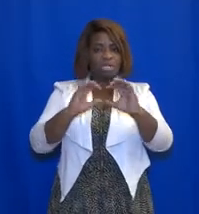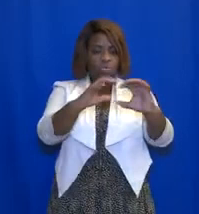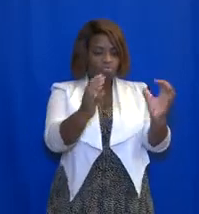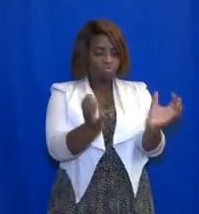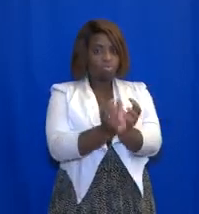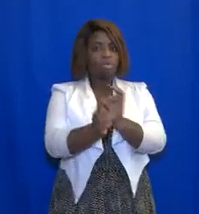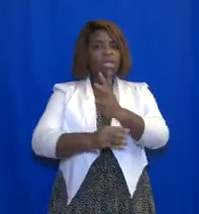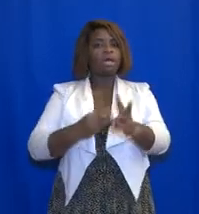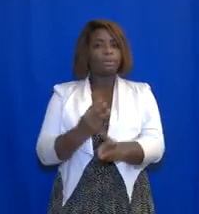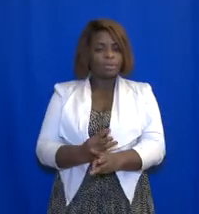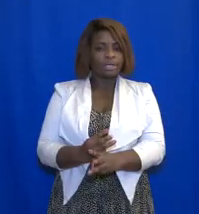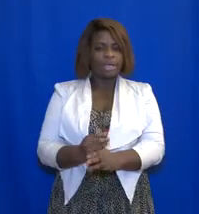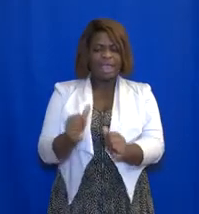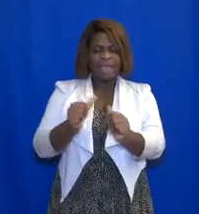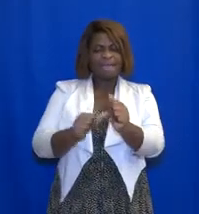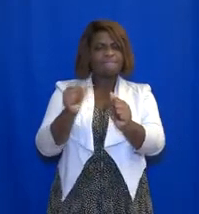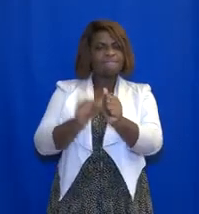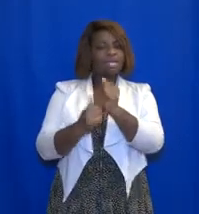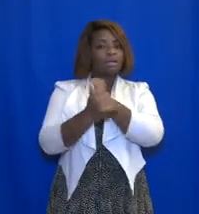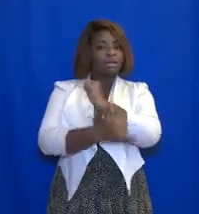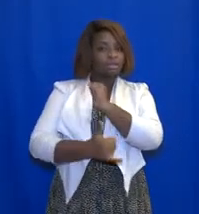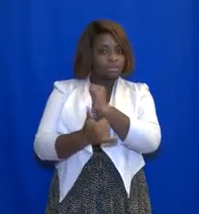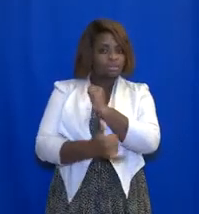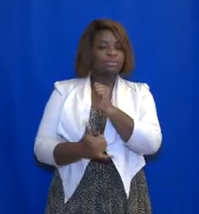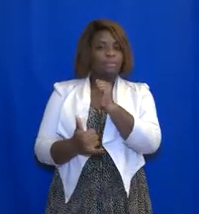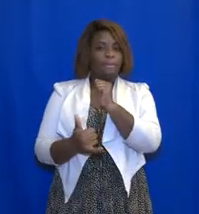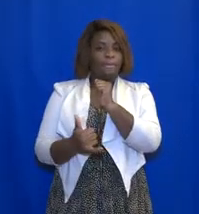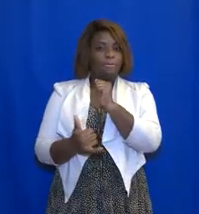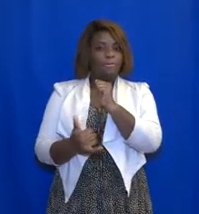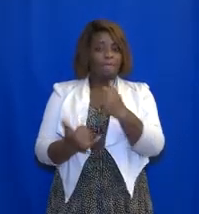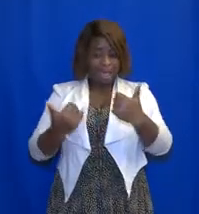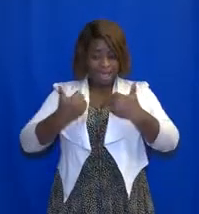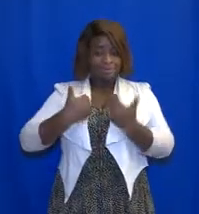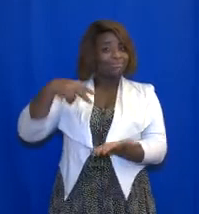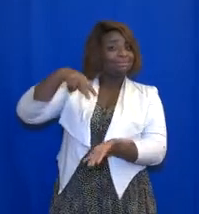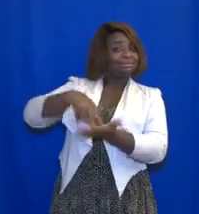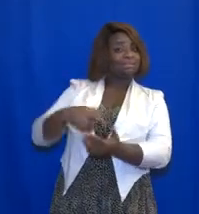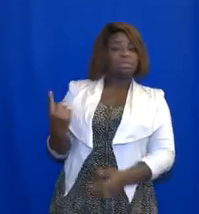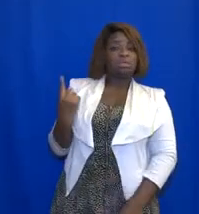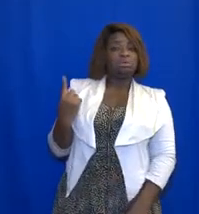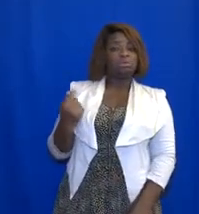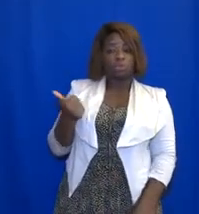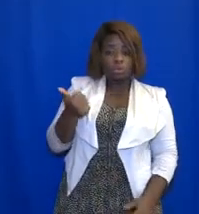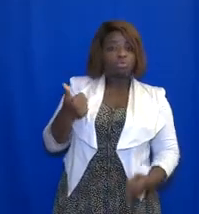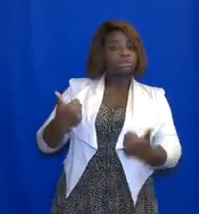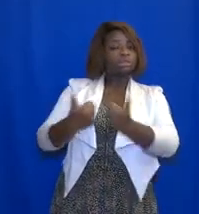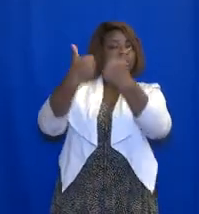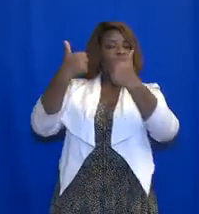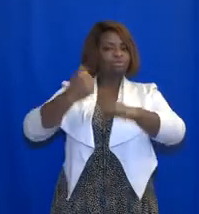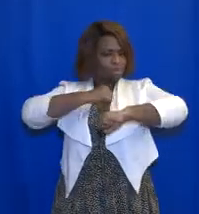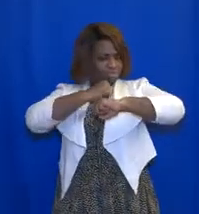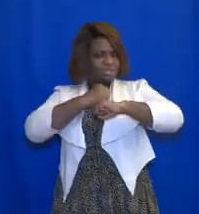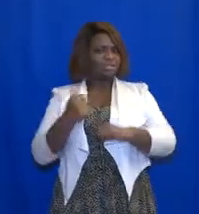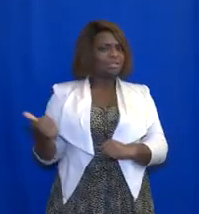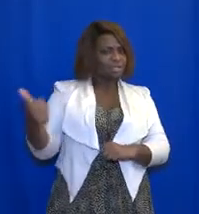globalized world, each nation ultimately stands alone in its challenge to protect its